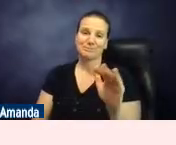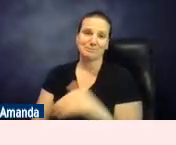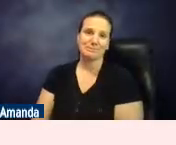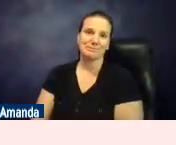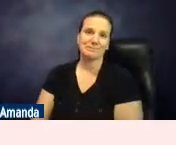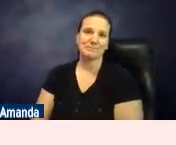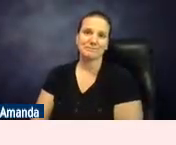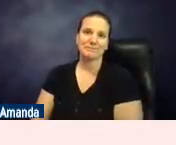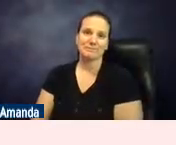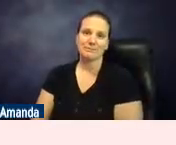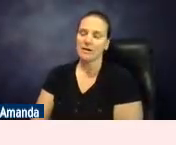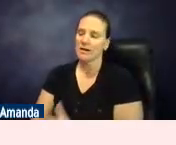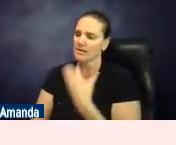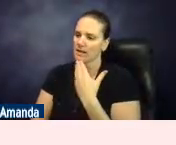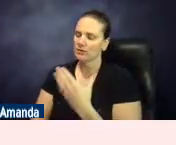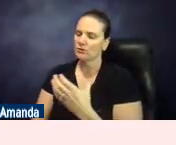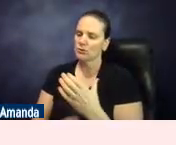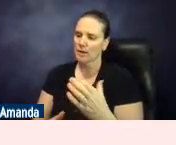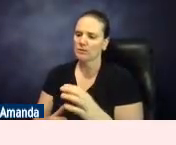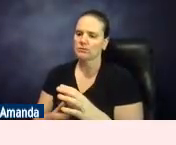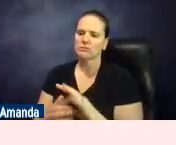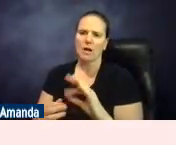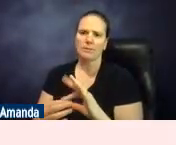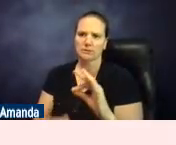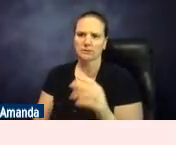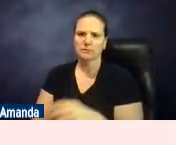Thank you so much, Zachary and Leah, for your comments.